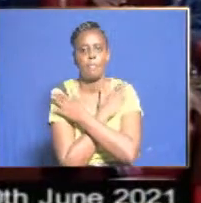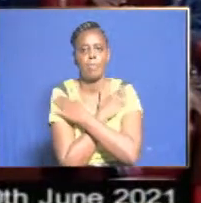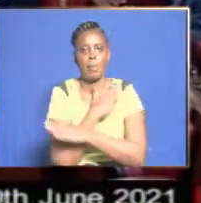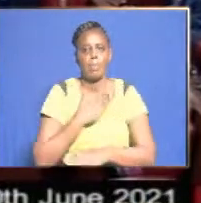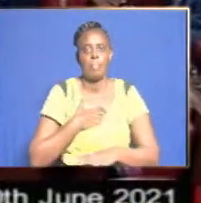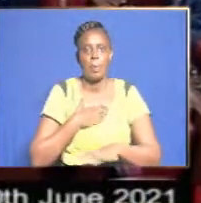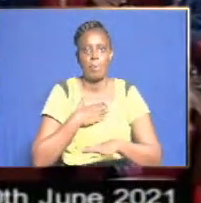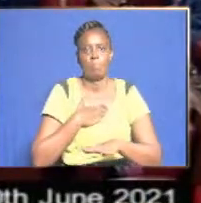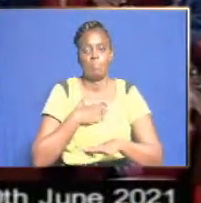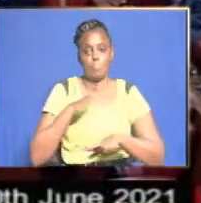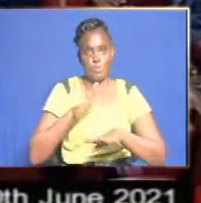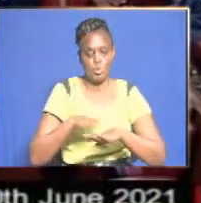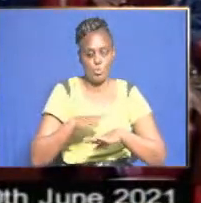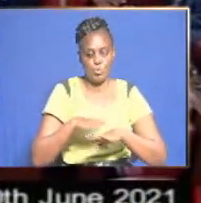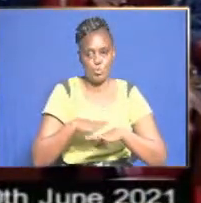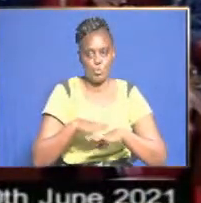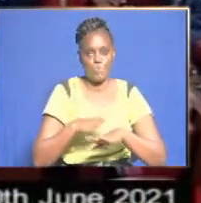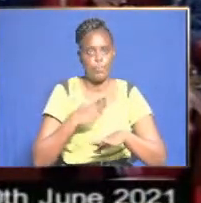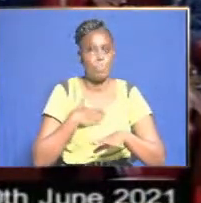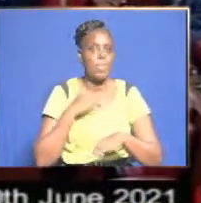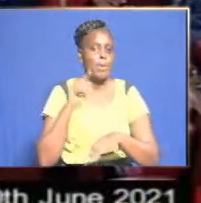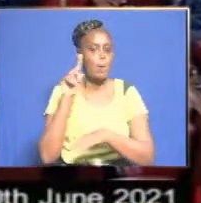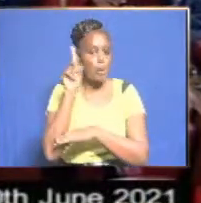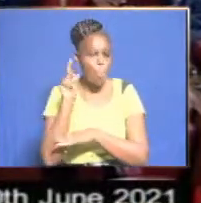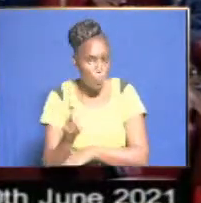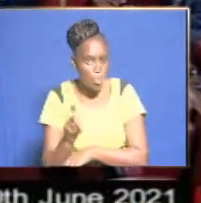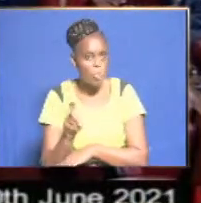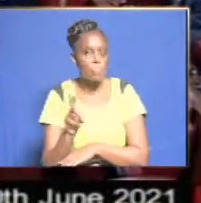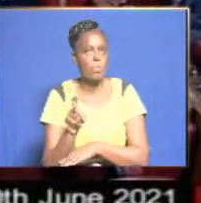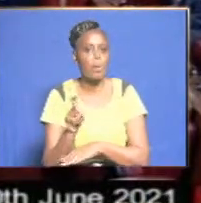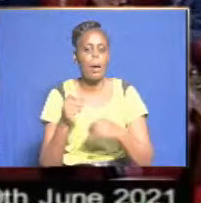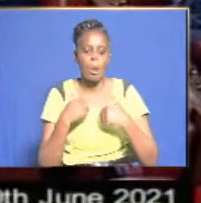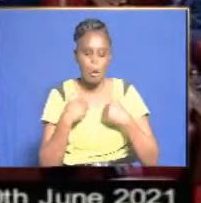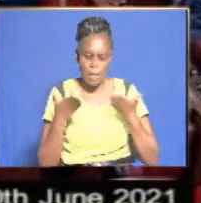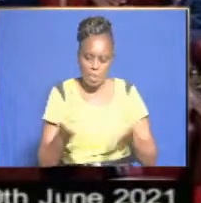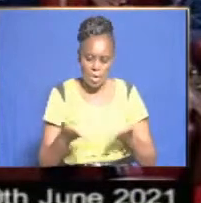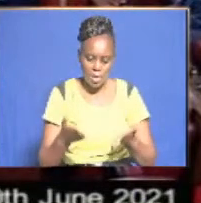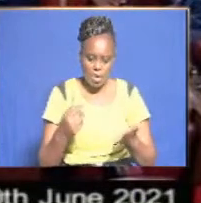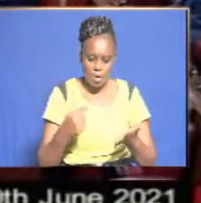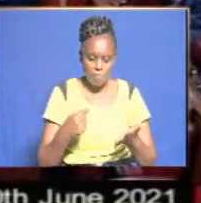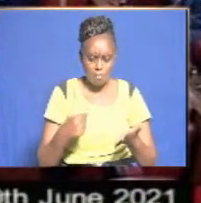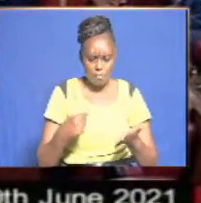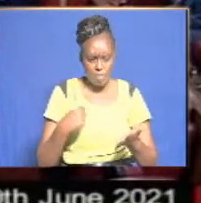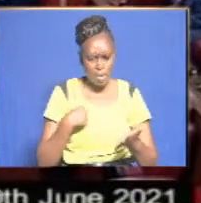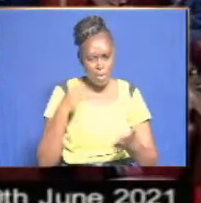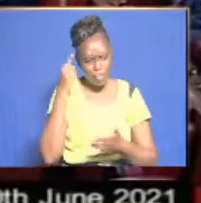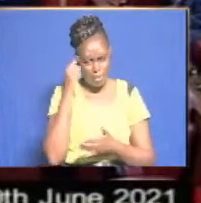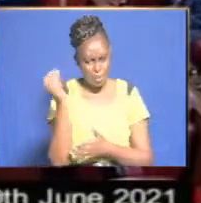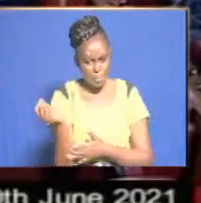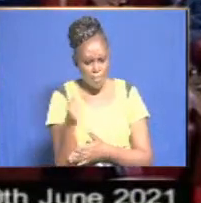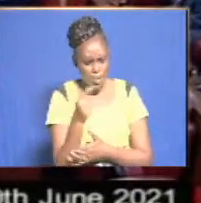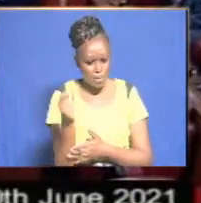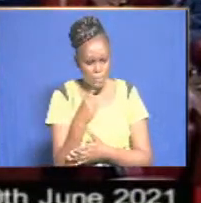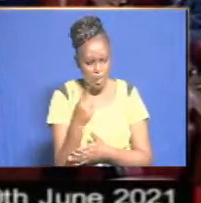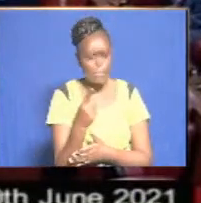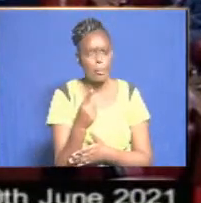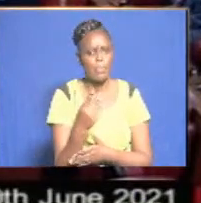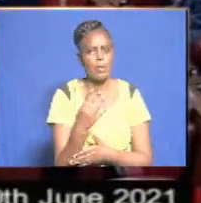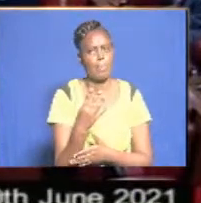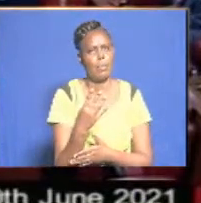Honorable Nyamita, I did ask a question here, I think in April, touching on